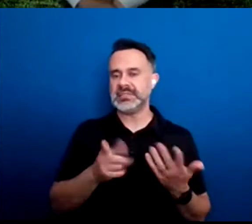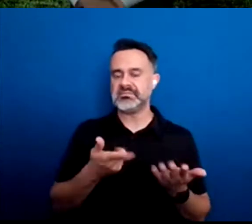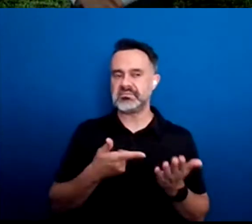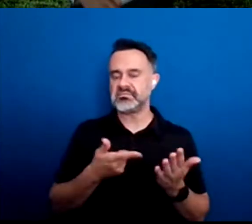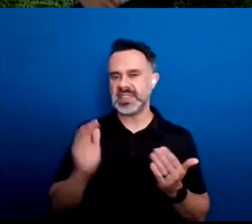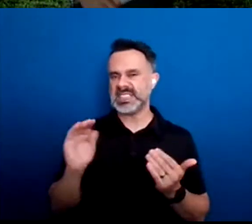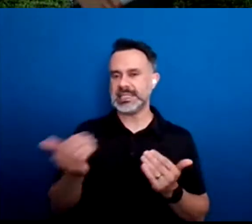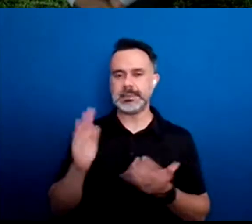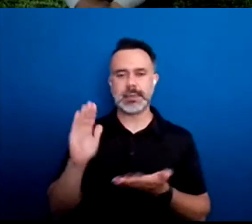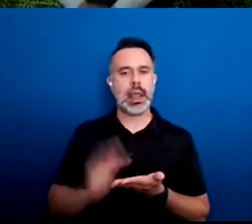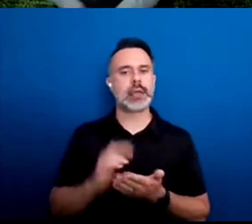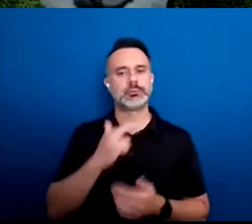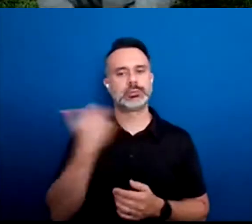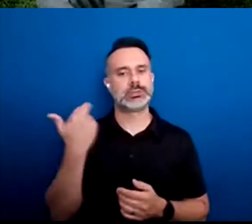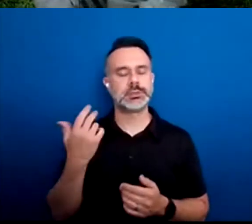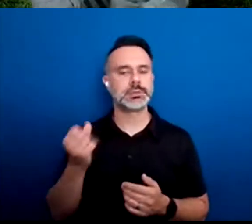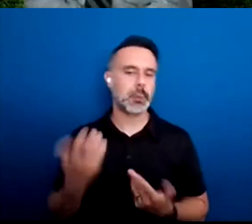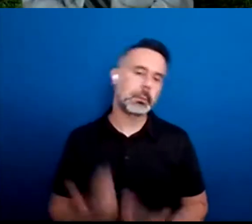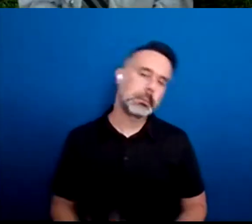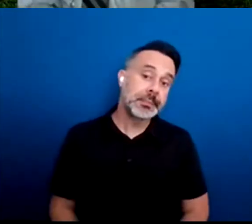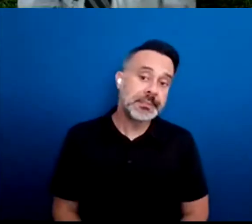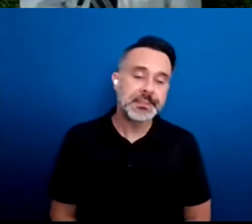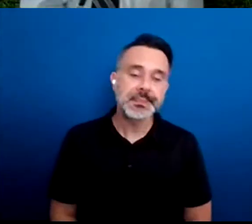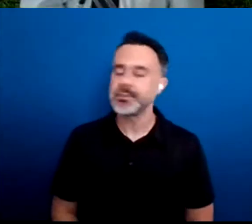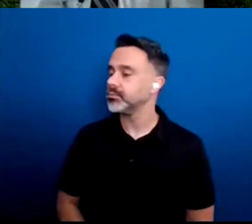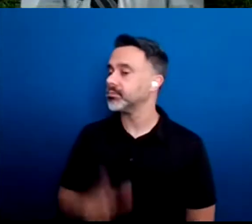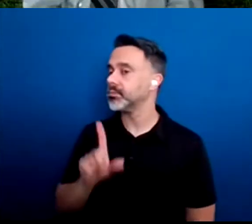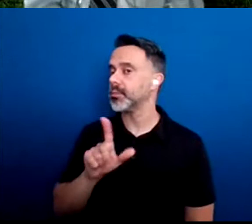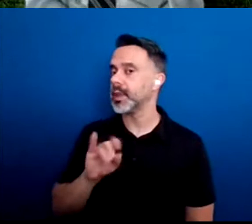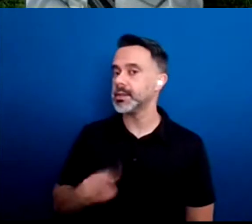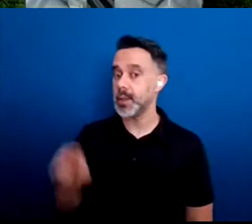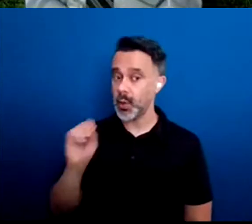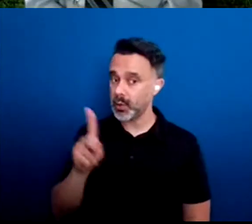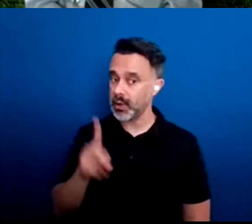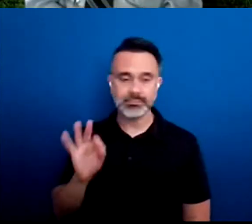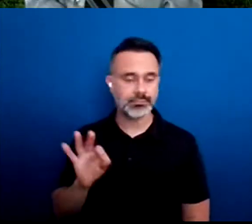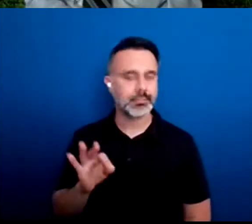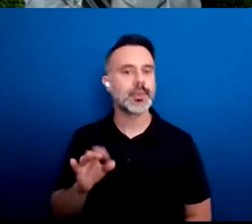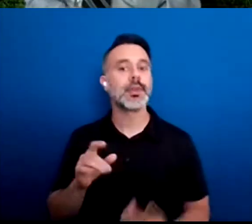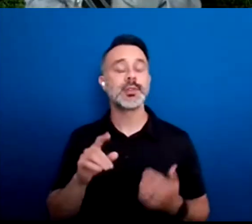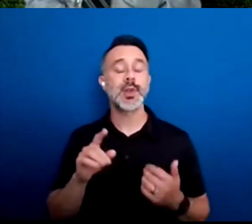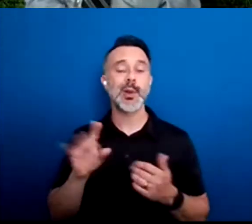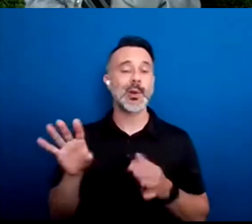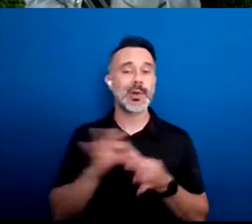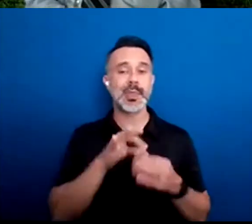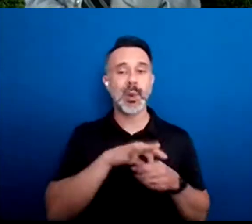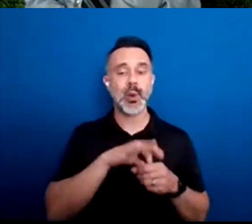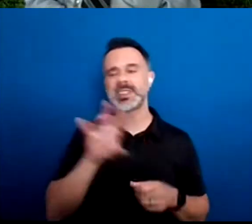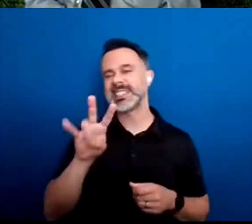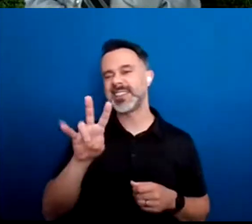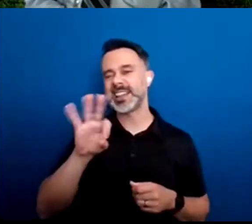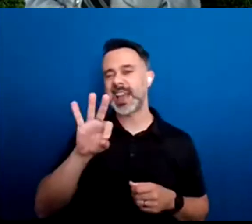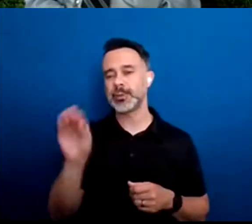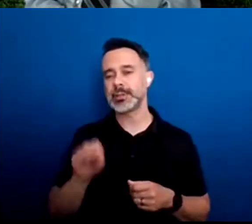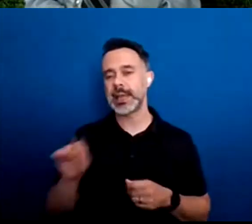Got it. Thanks, Dr. Kay. So we'll just call folks' attention to the poll. We have about 79% of folks that have voted. So